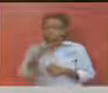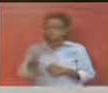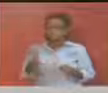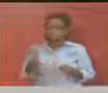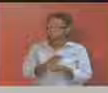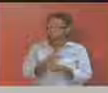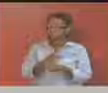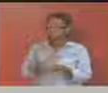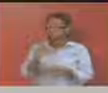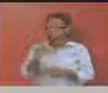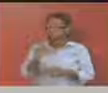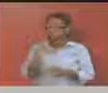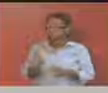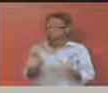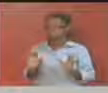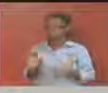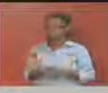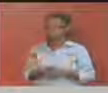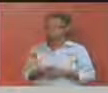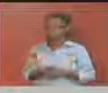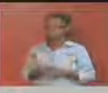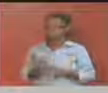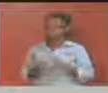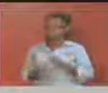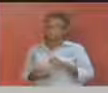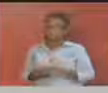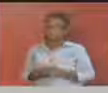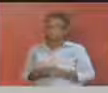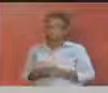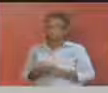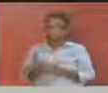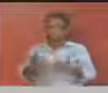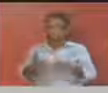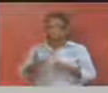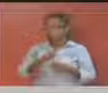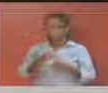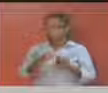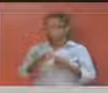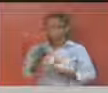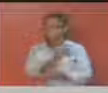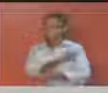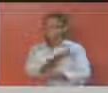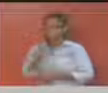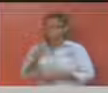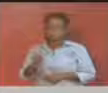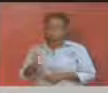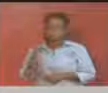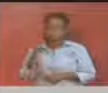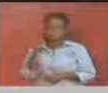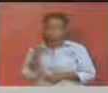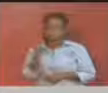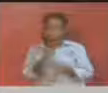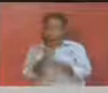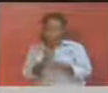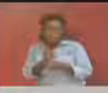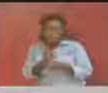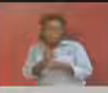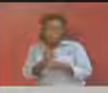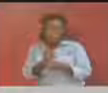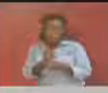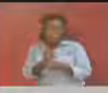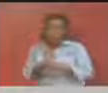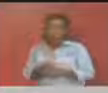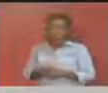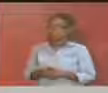believe. The other vaccines have not been significantly studied in the way of that AstraZeneca and Pfizer are doing